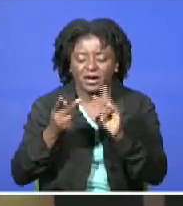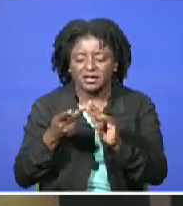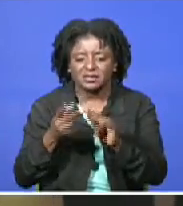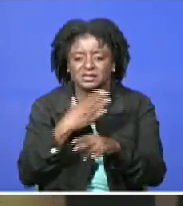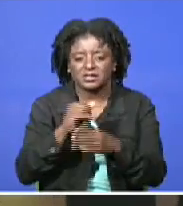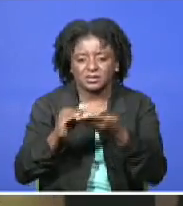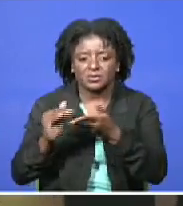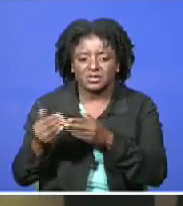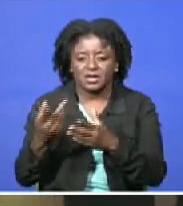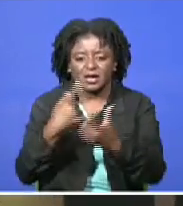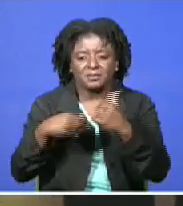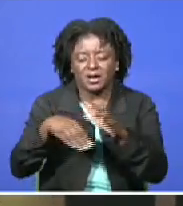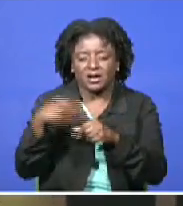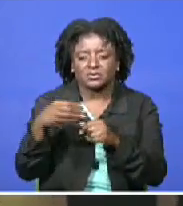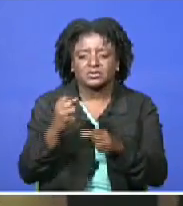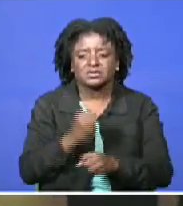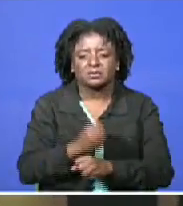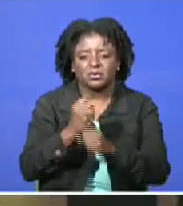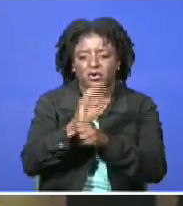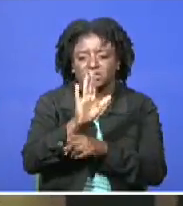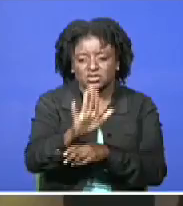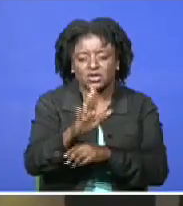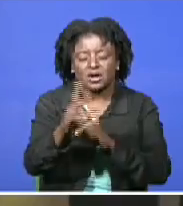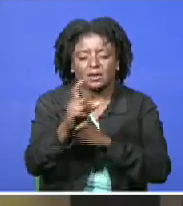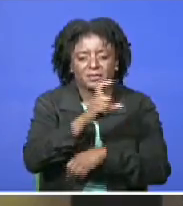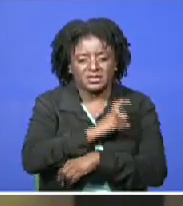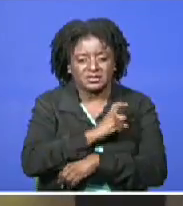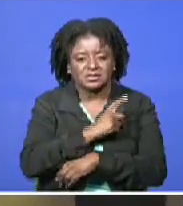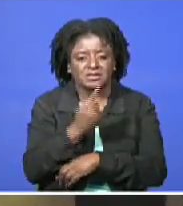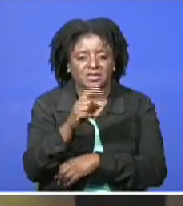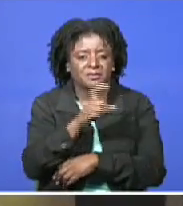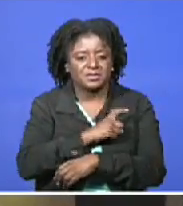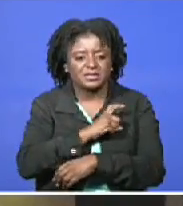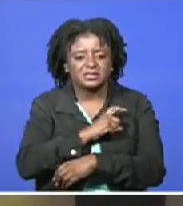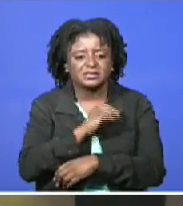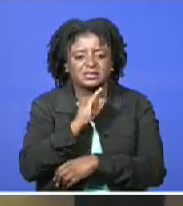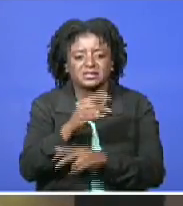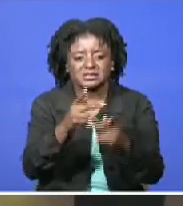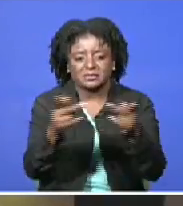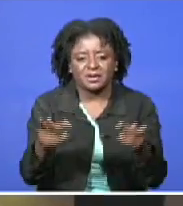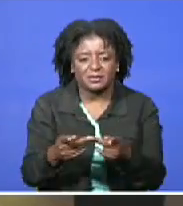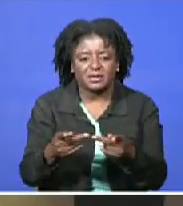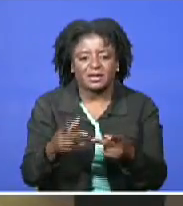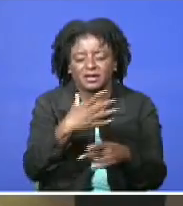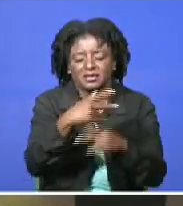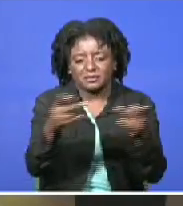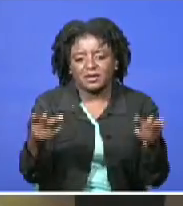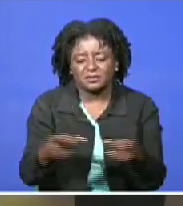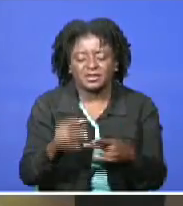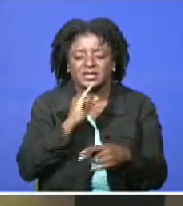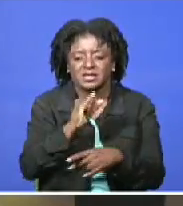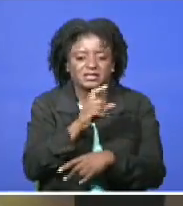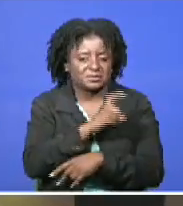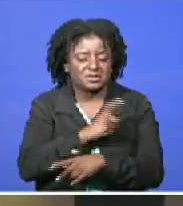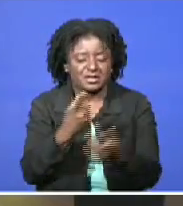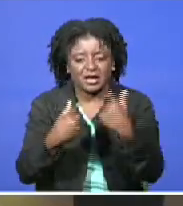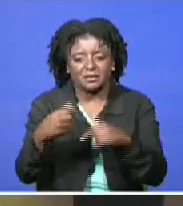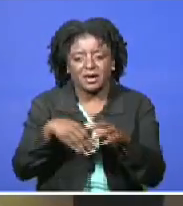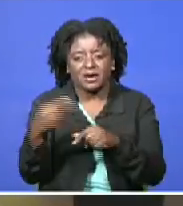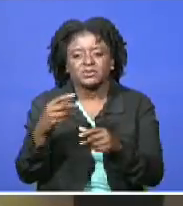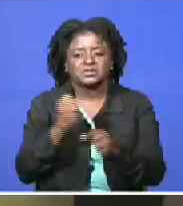and support your police. Yes. The police is the public and the public is the police. Come on out and support